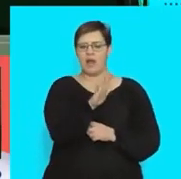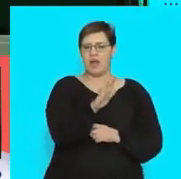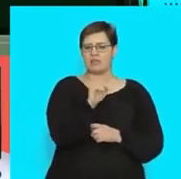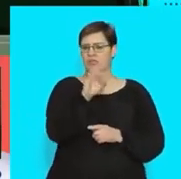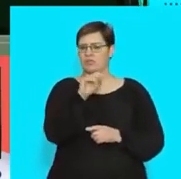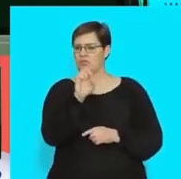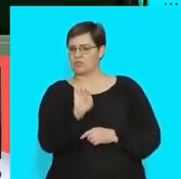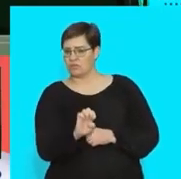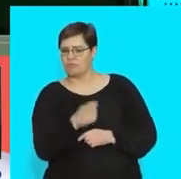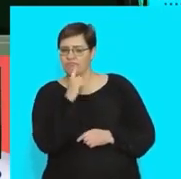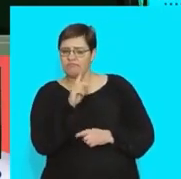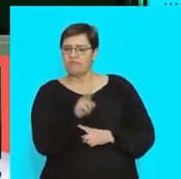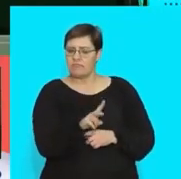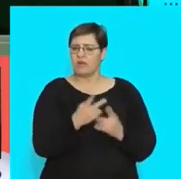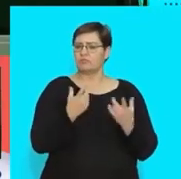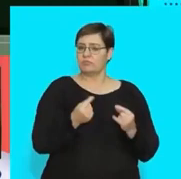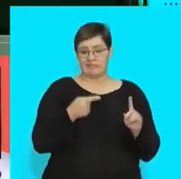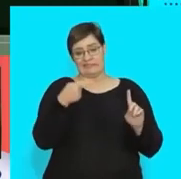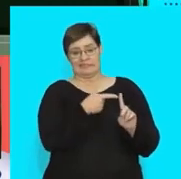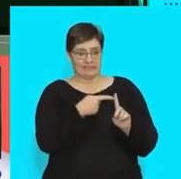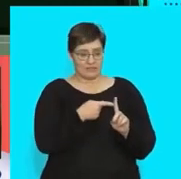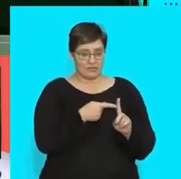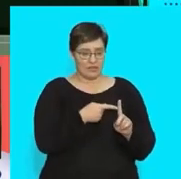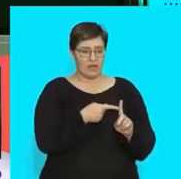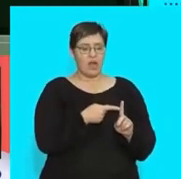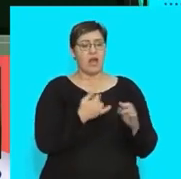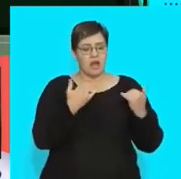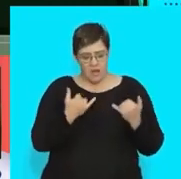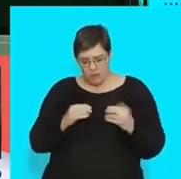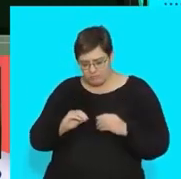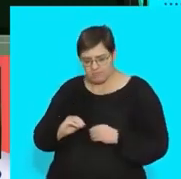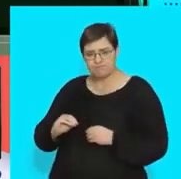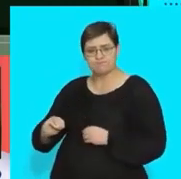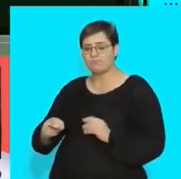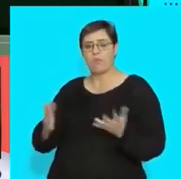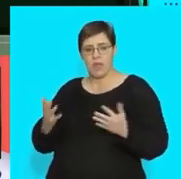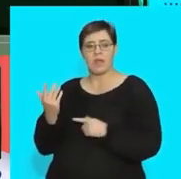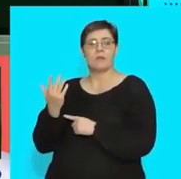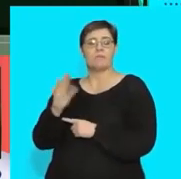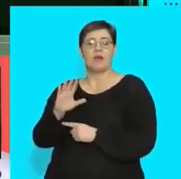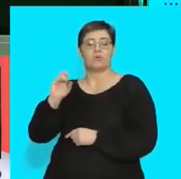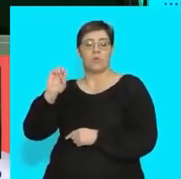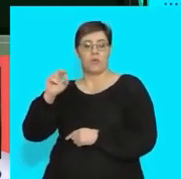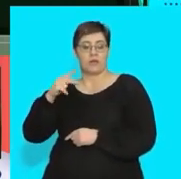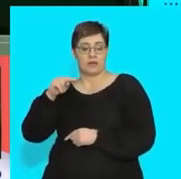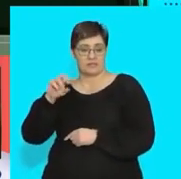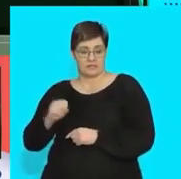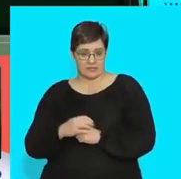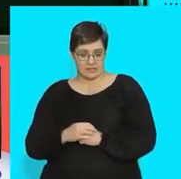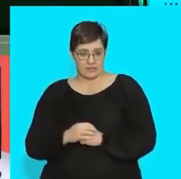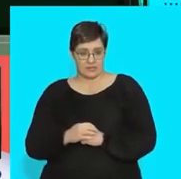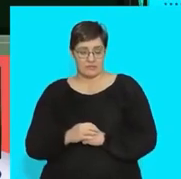tissue. Now we're going to take those tissues and we're going to put them into plant organs. Now,